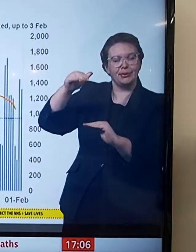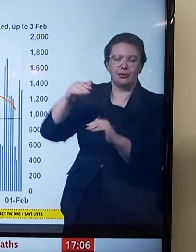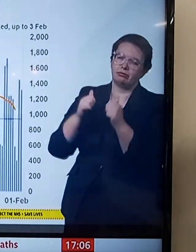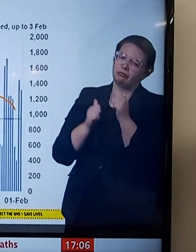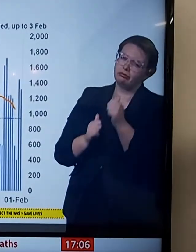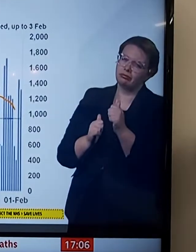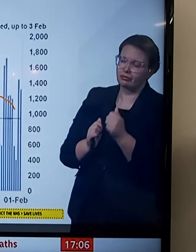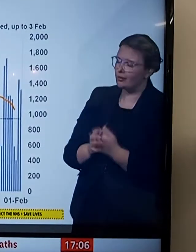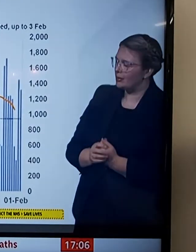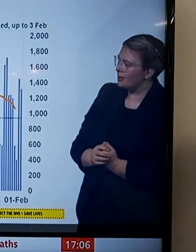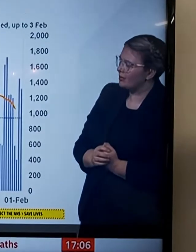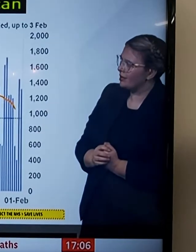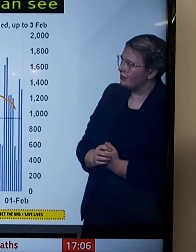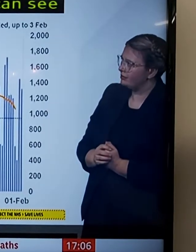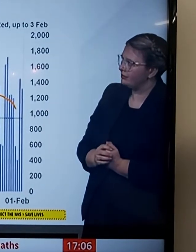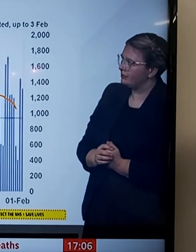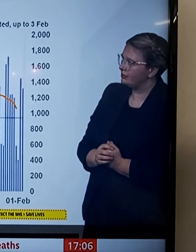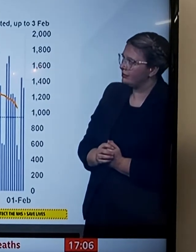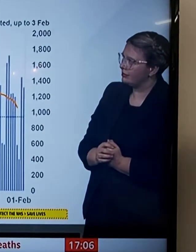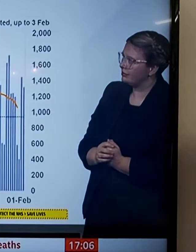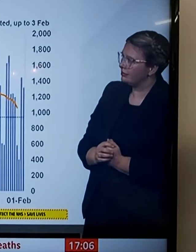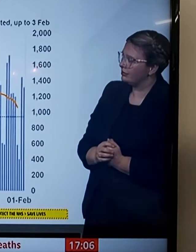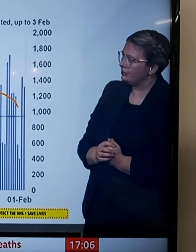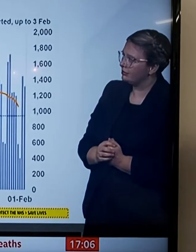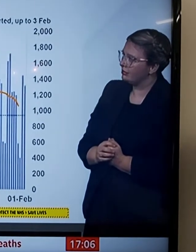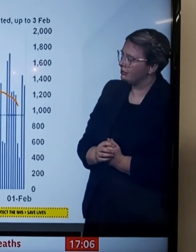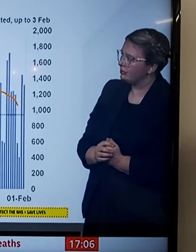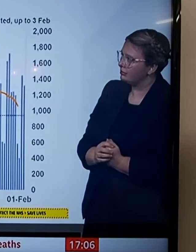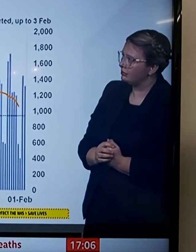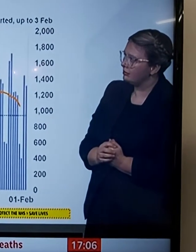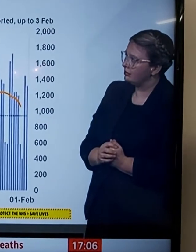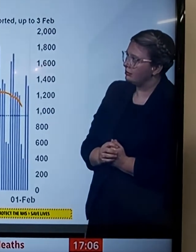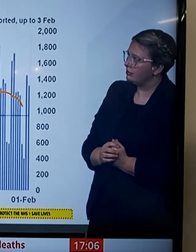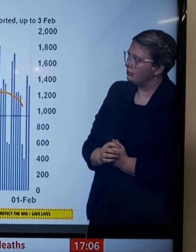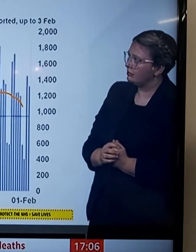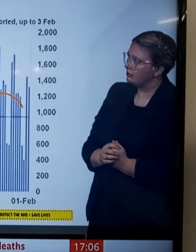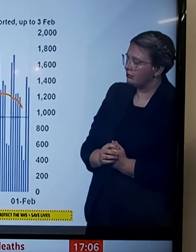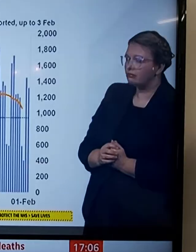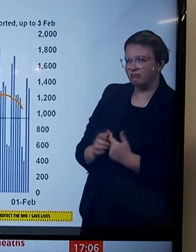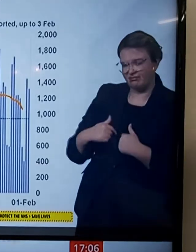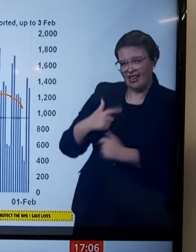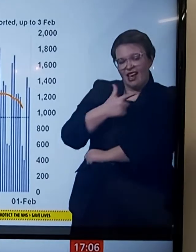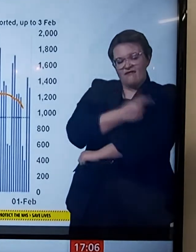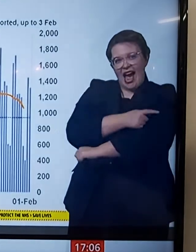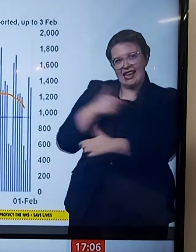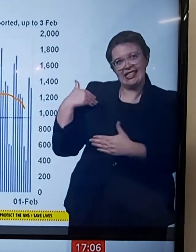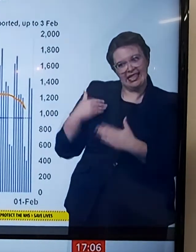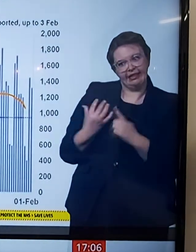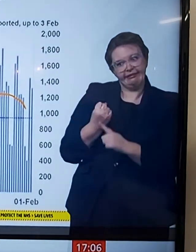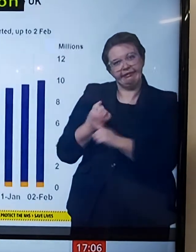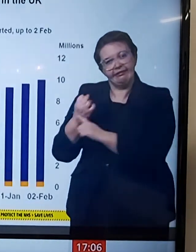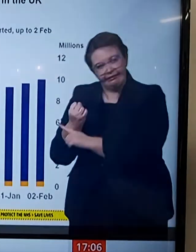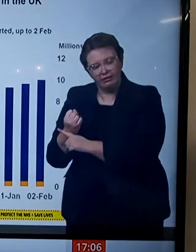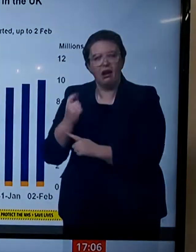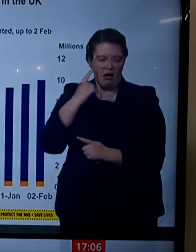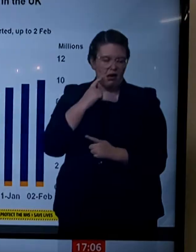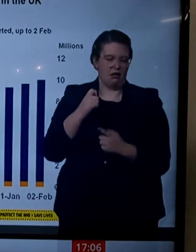see on vaccination are likely to be on these death numbers. Next slide, please.